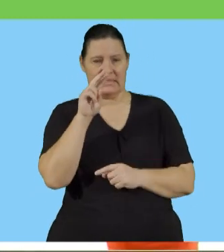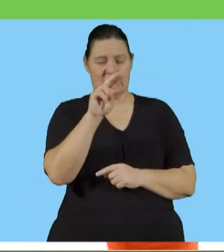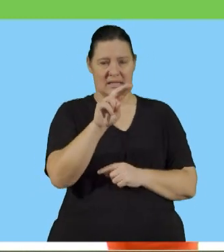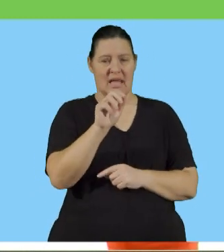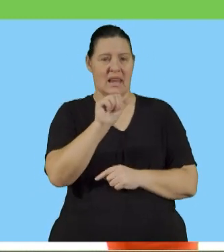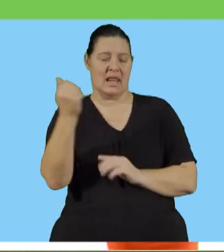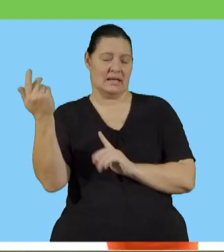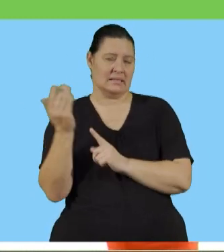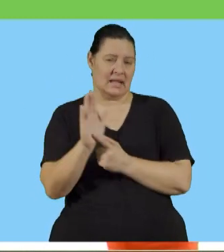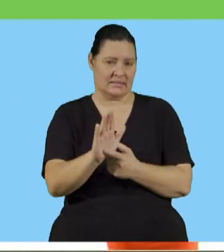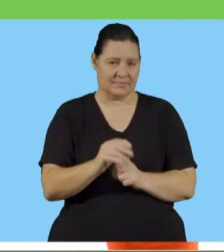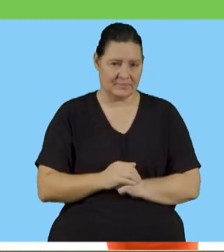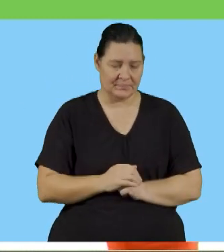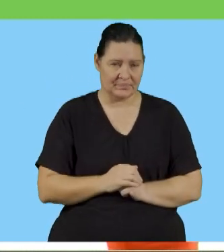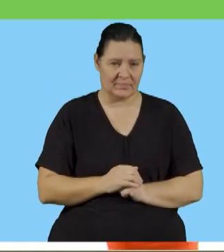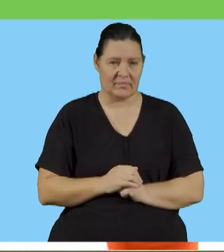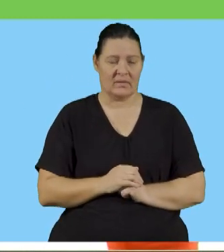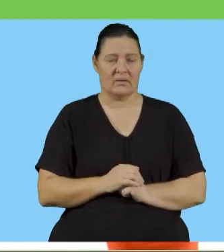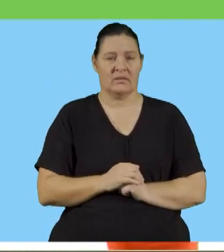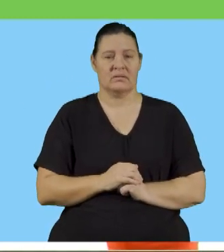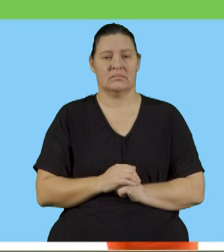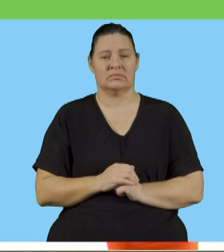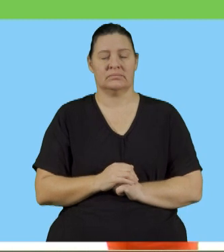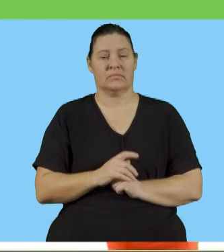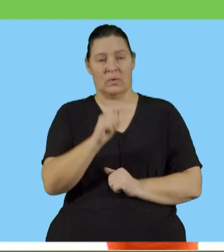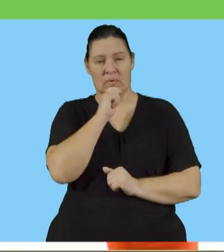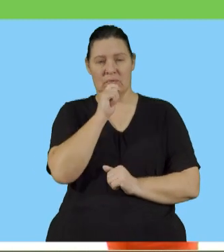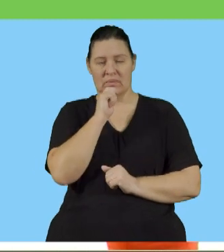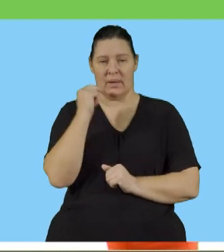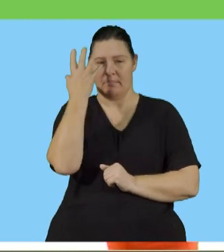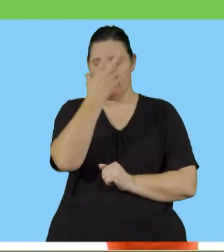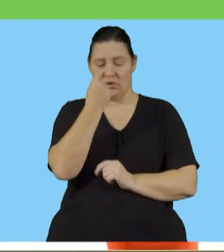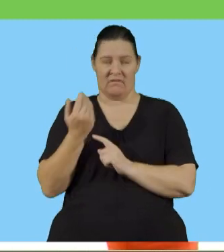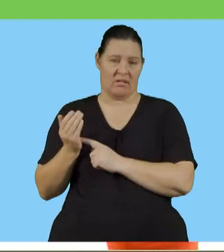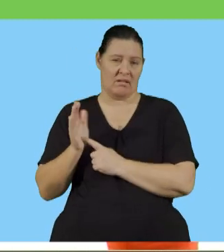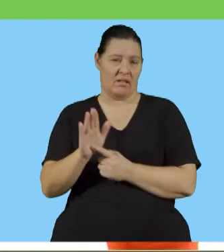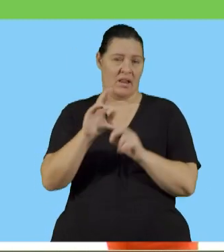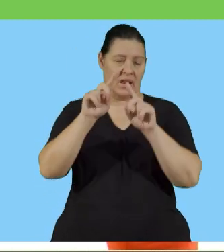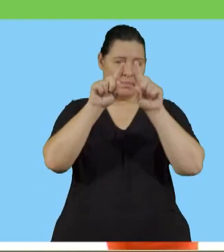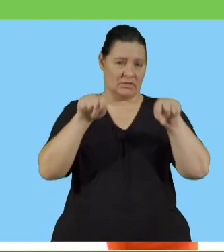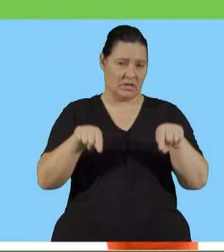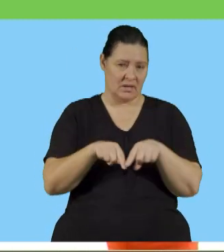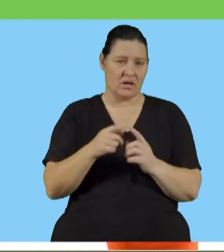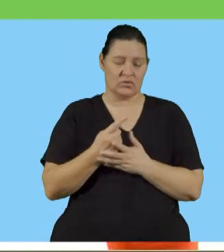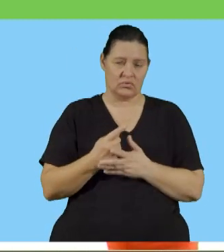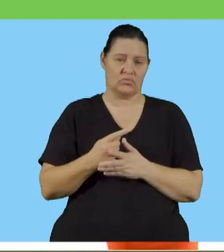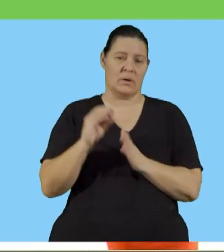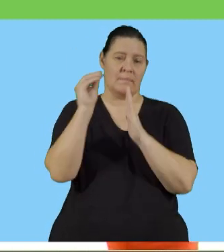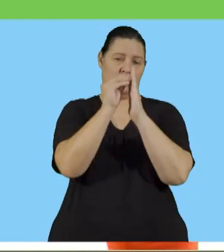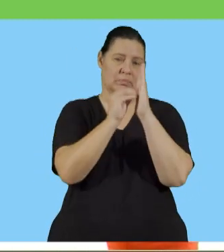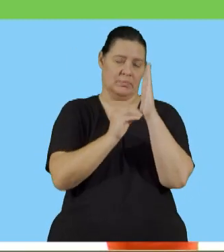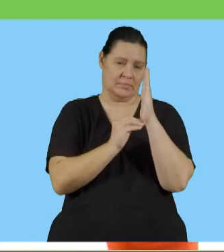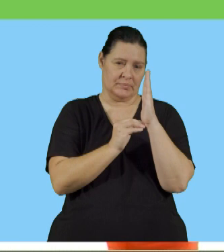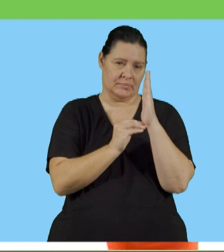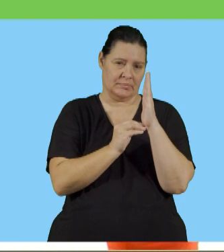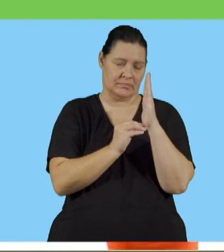see on our next slide. So we are obviously going to use this beautiful diagram to complete the statements